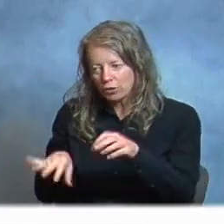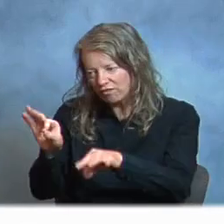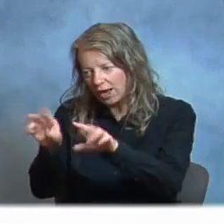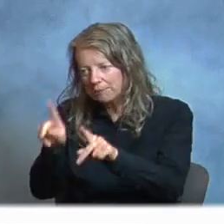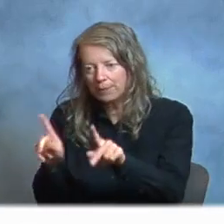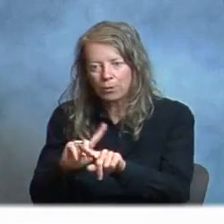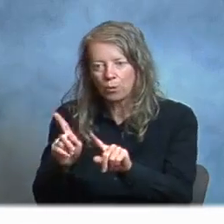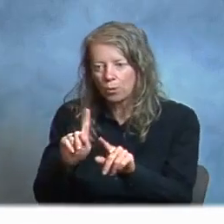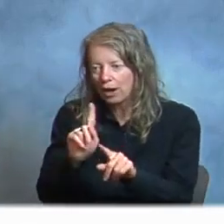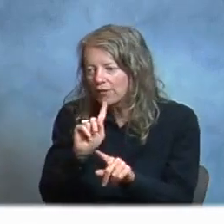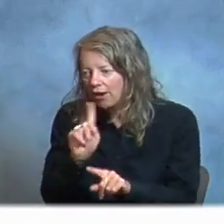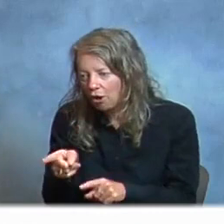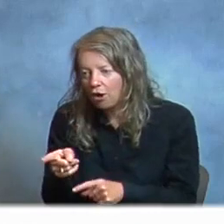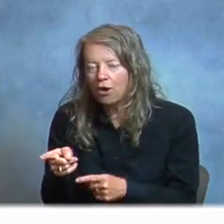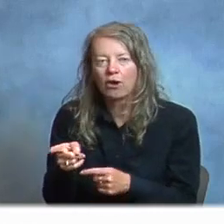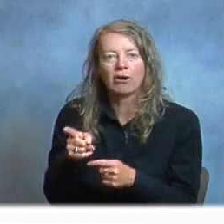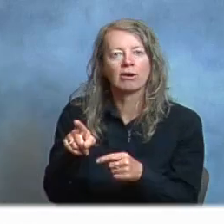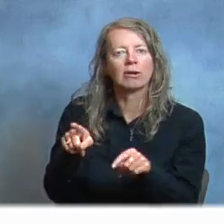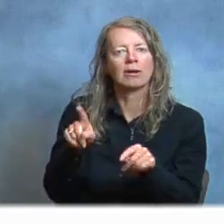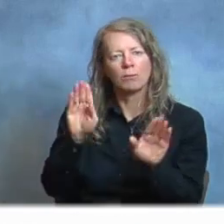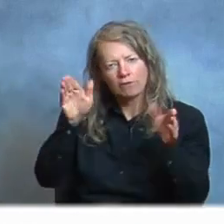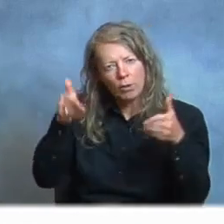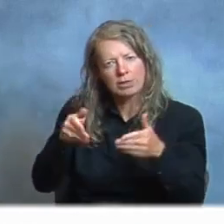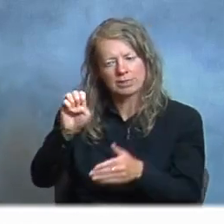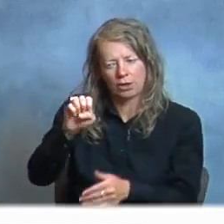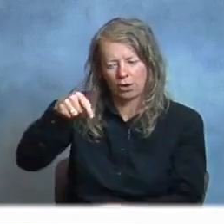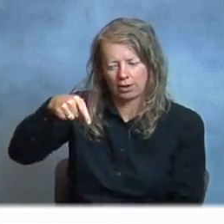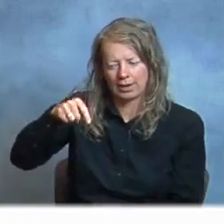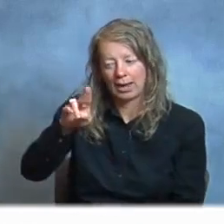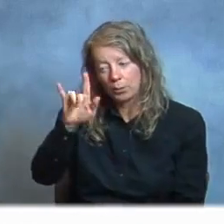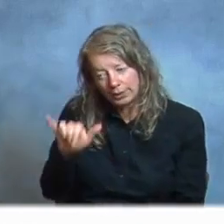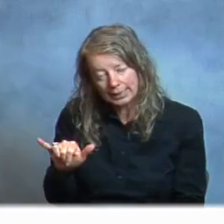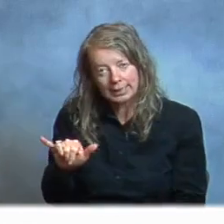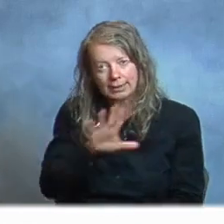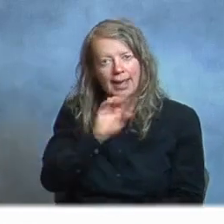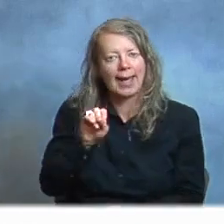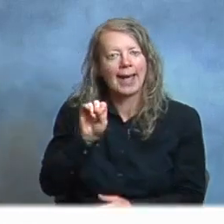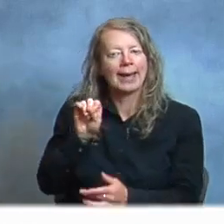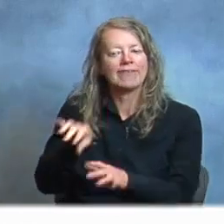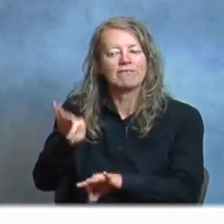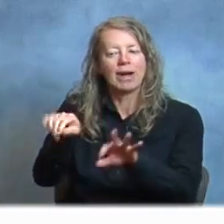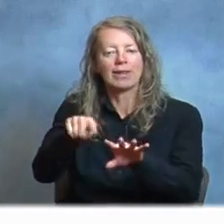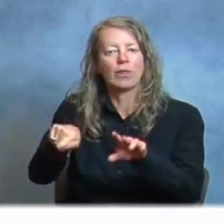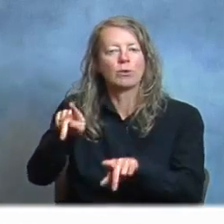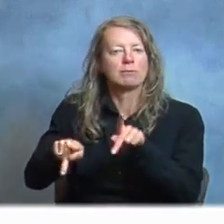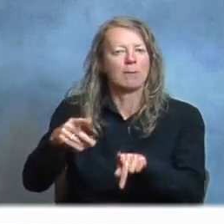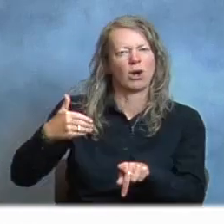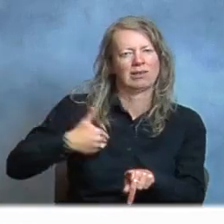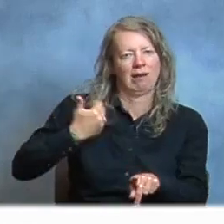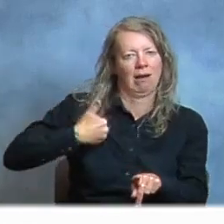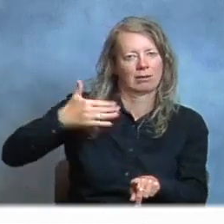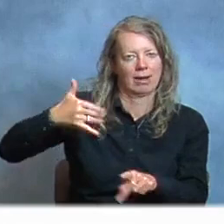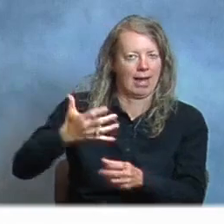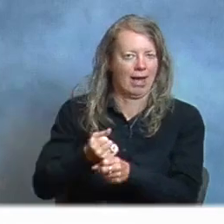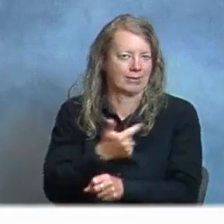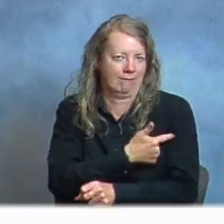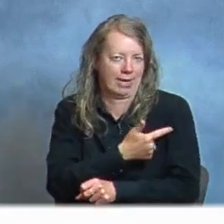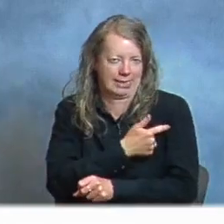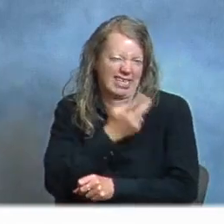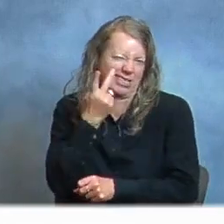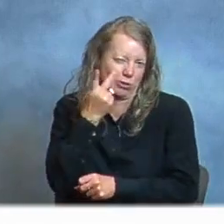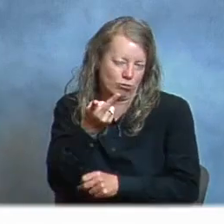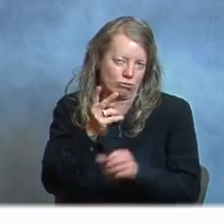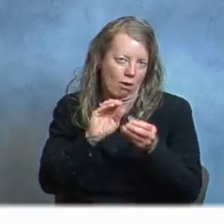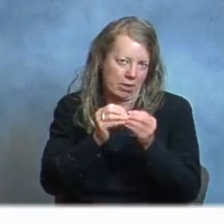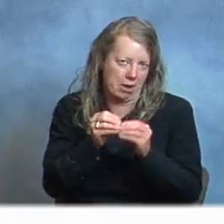events that are aimed at equity and reaching our younger unvaccinated populations, as you saw in the previous slide, that don't have